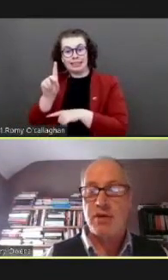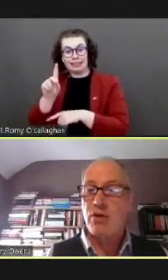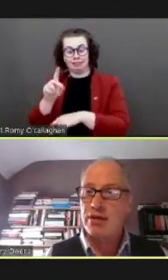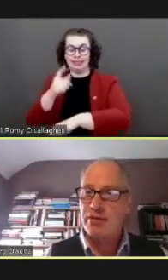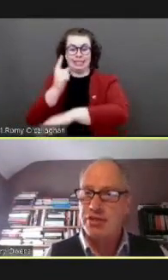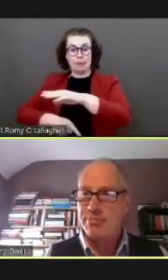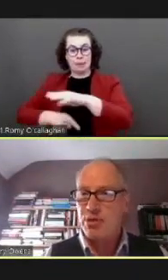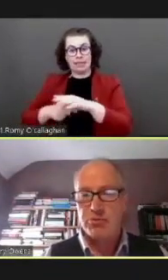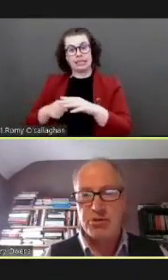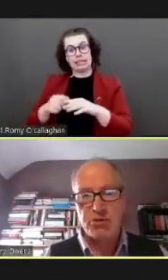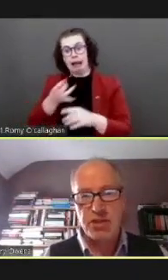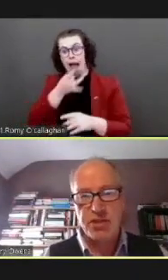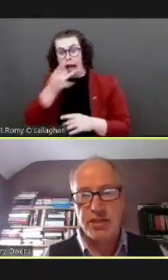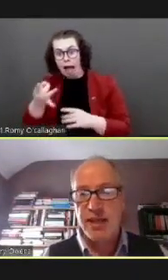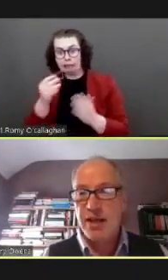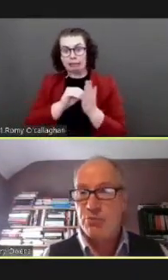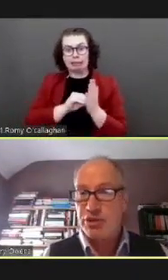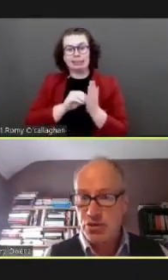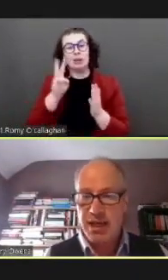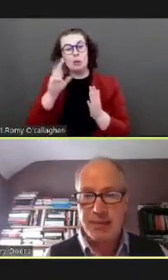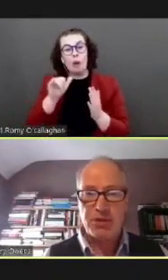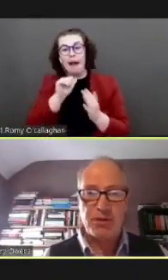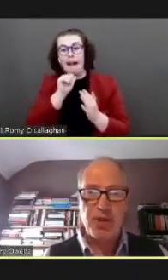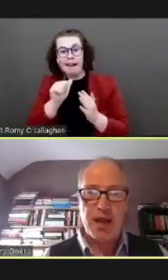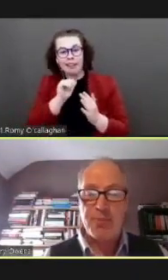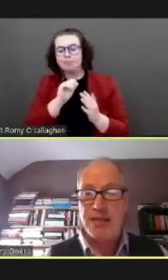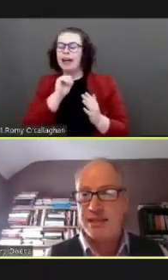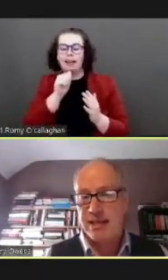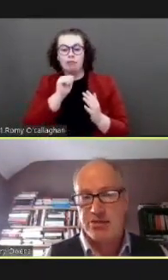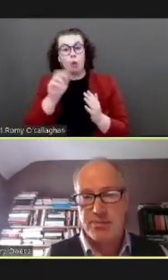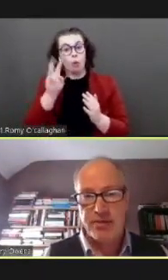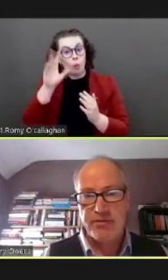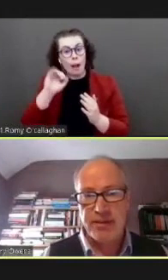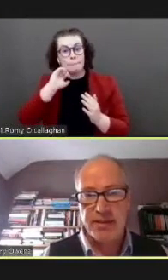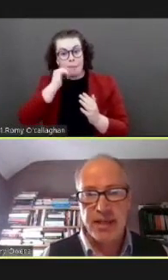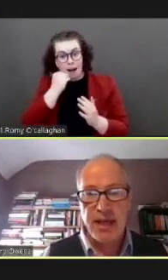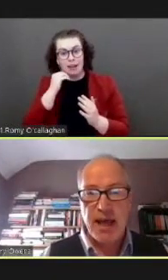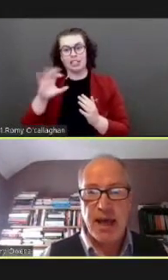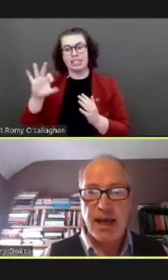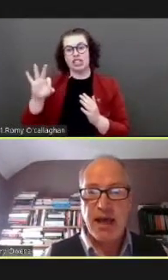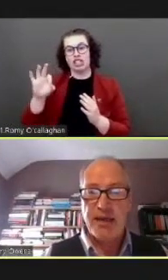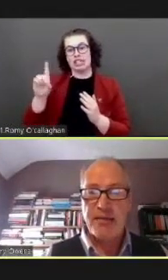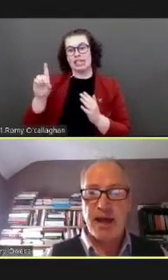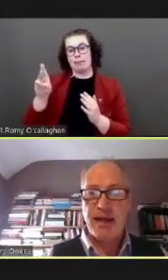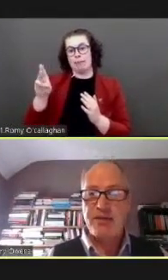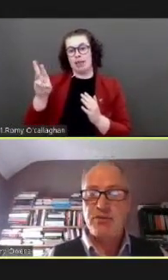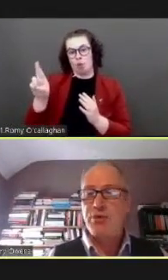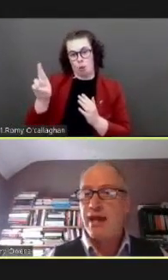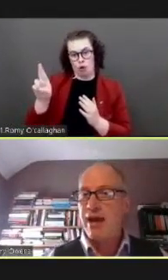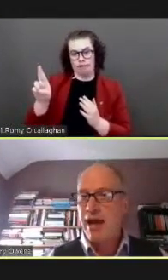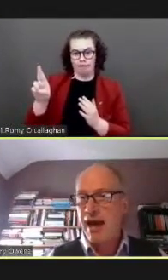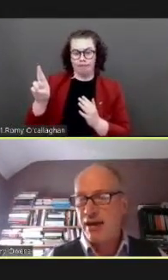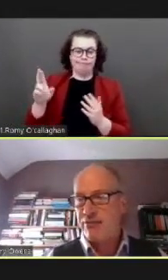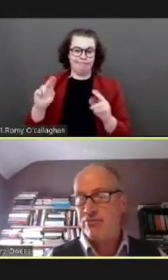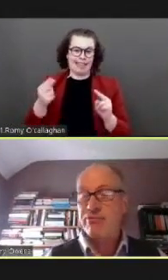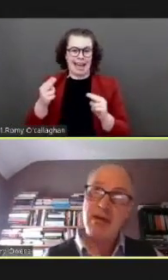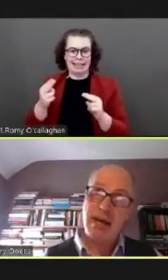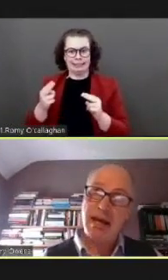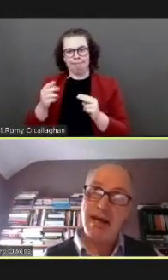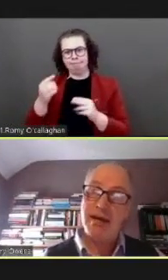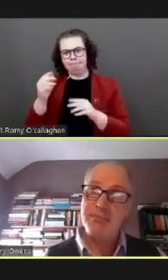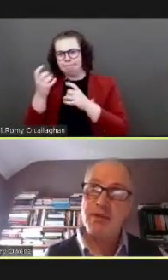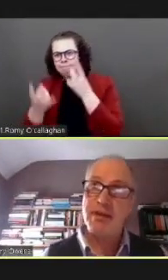GDPR, there are GDPR restrictions. We do capture basic data about offence, and we